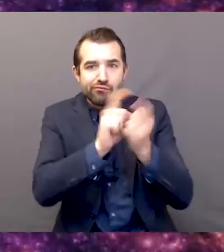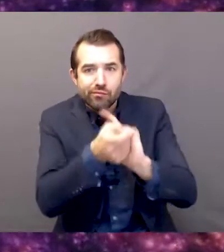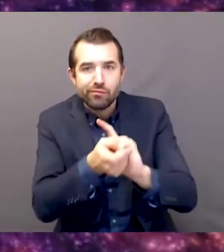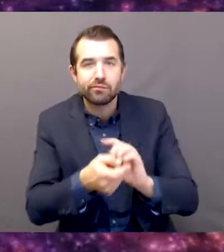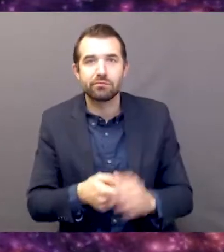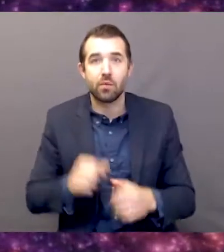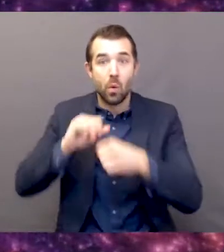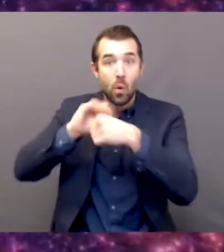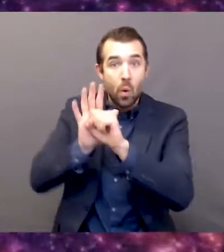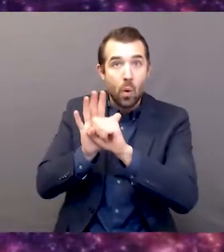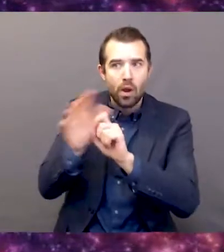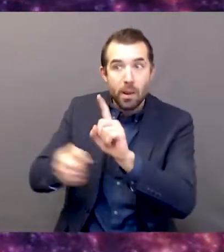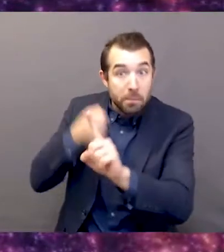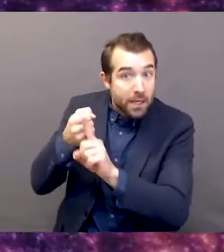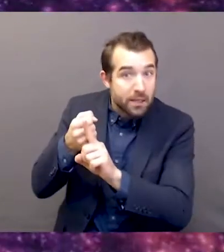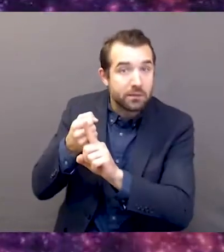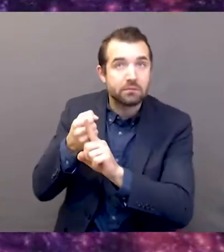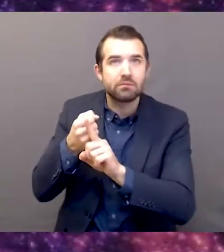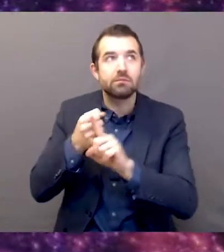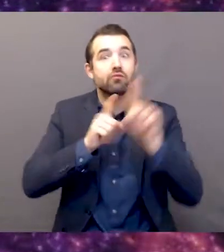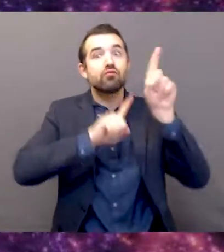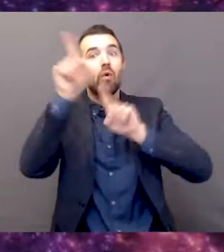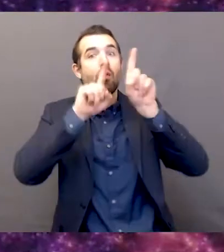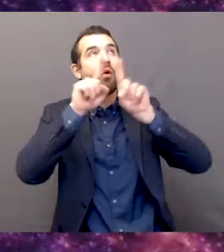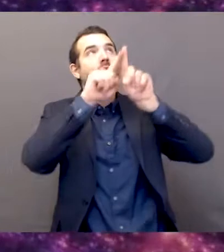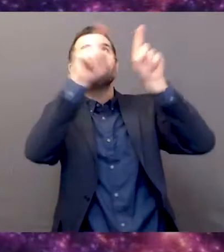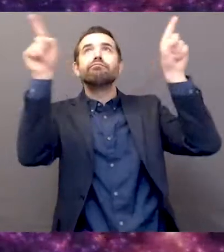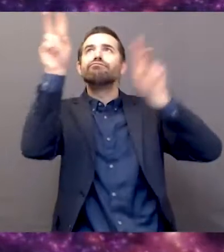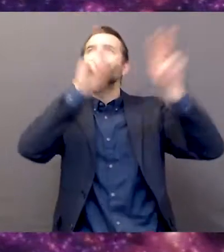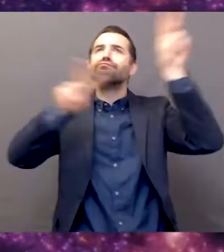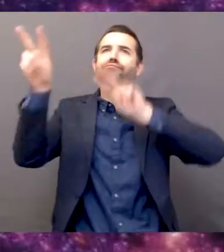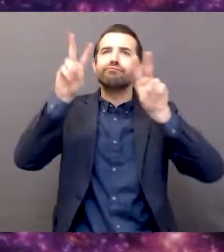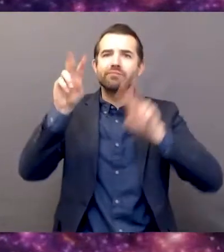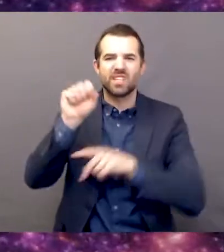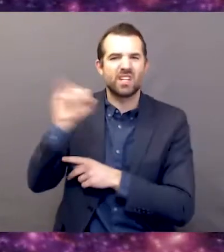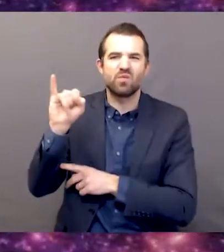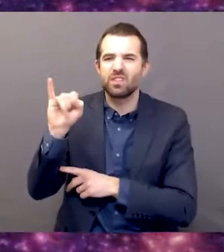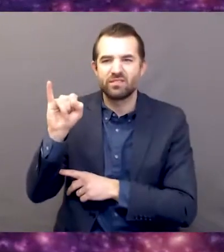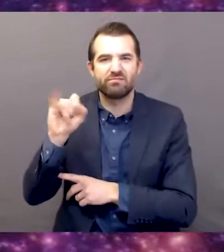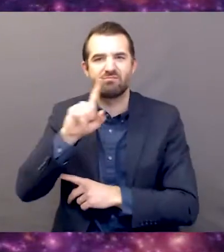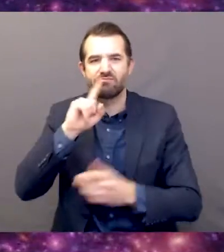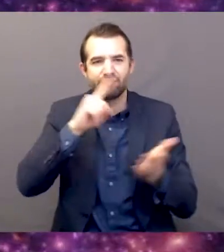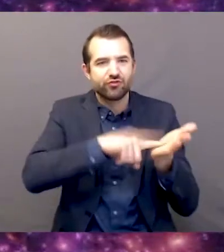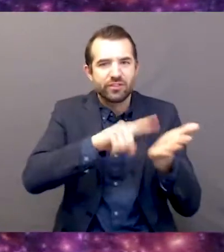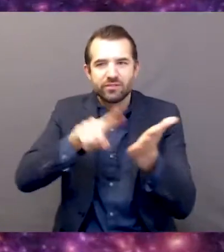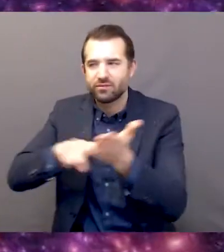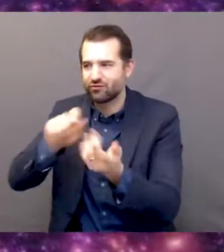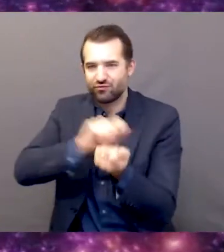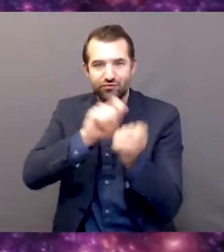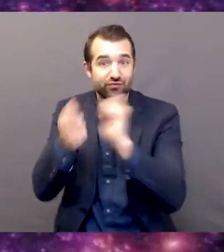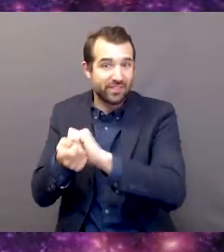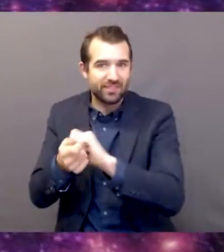of COVID-19, or gazing up into the solar system, Smithsonian research changes the way we understand